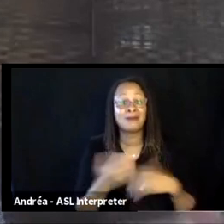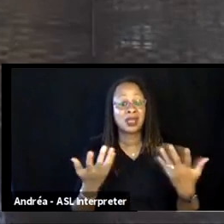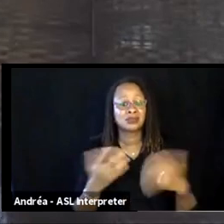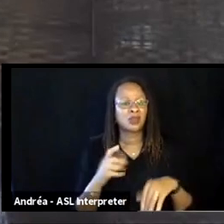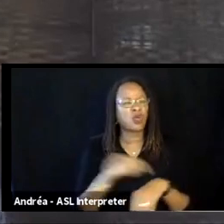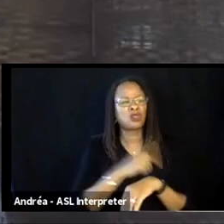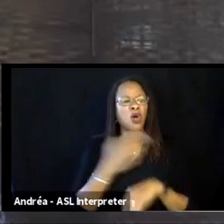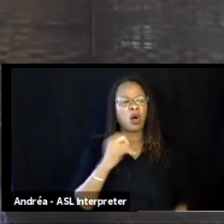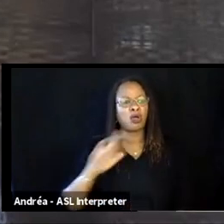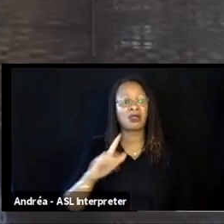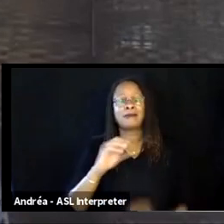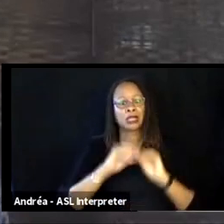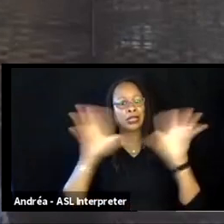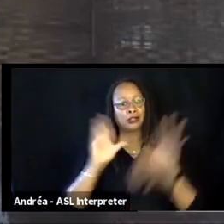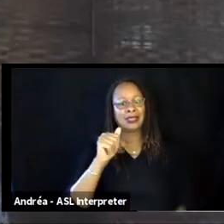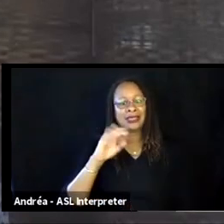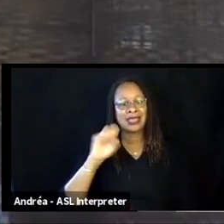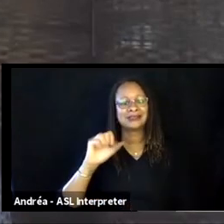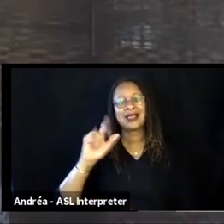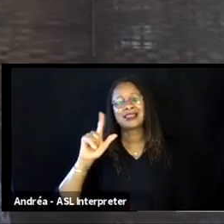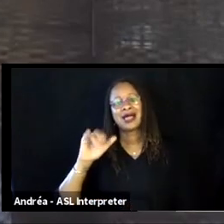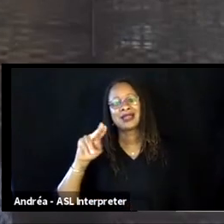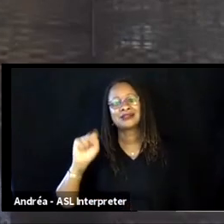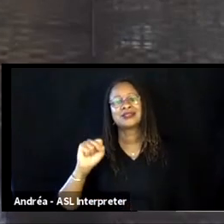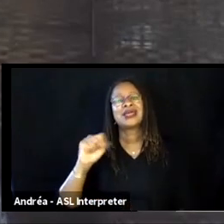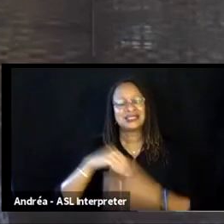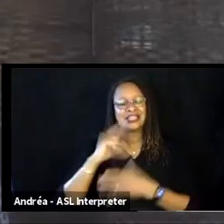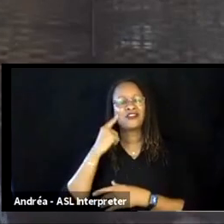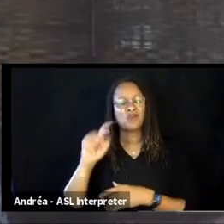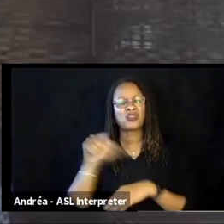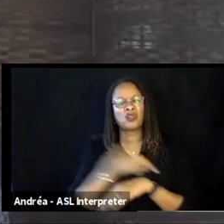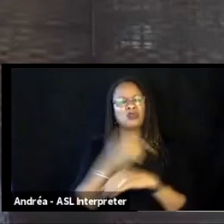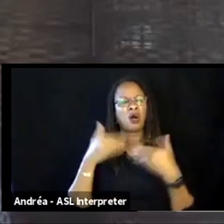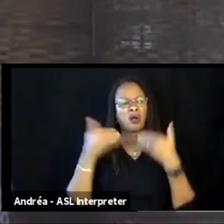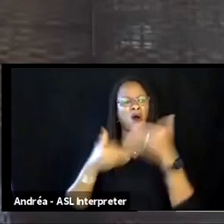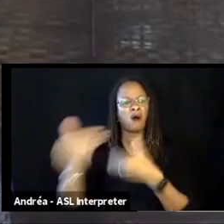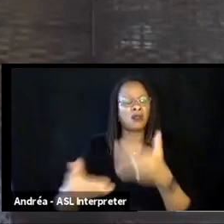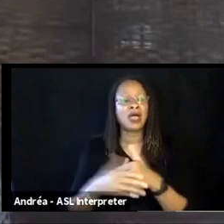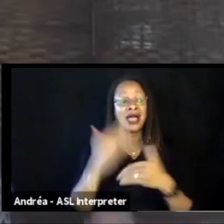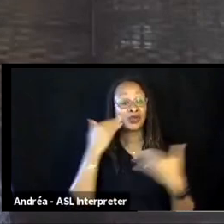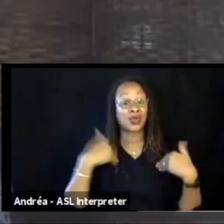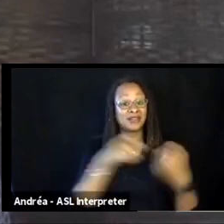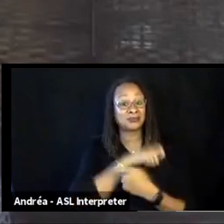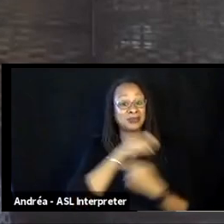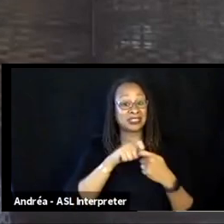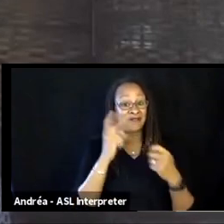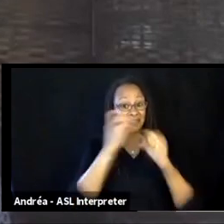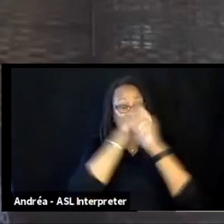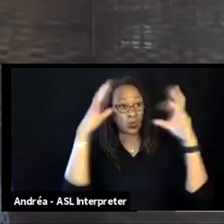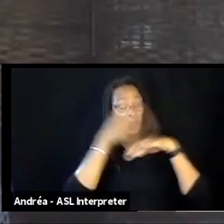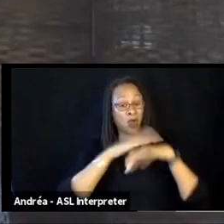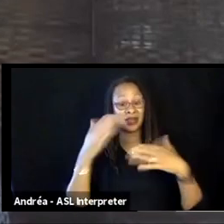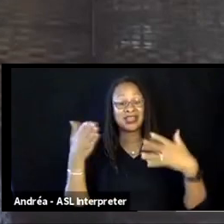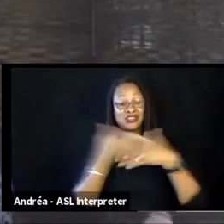know, for the long haul. So I know that you have a specific point of view on interventions and recommendations. And